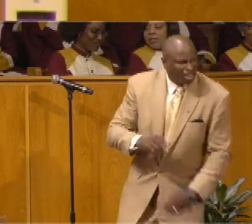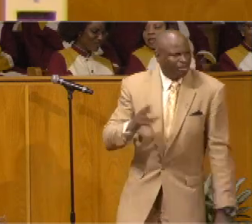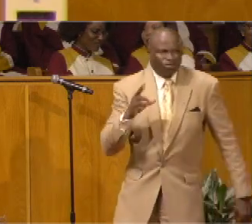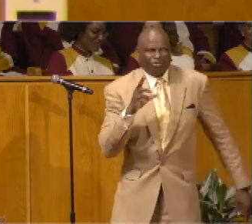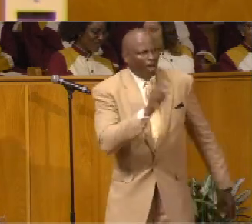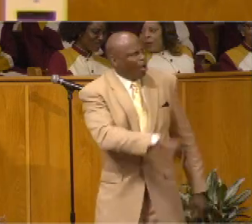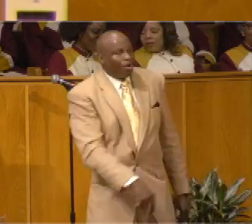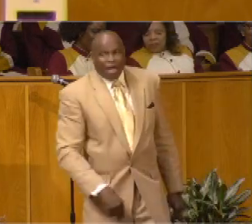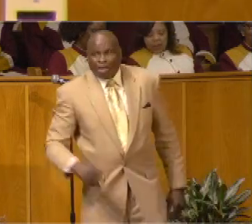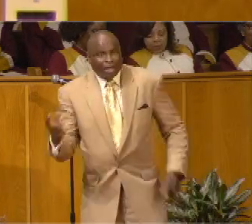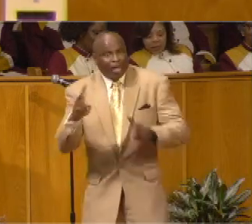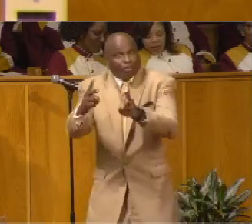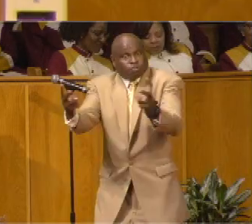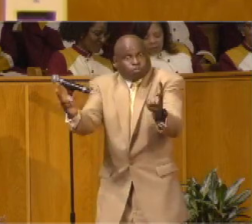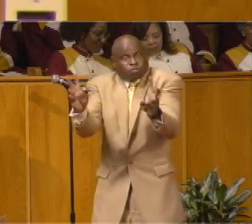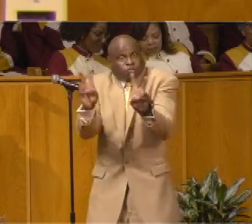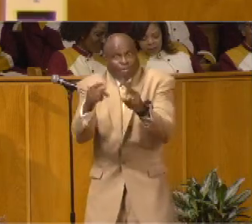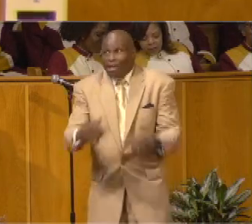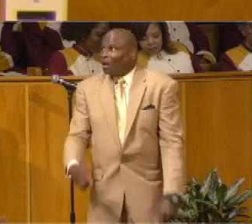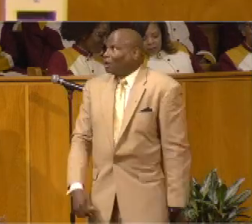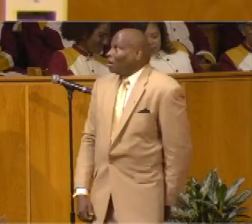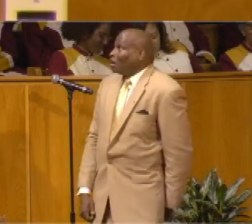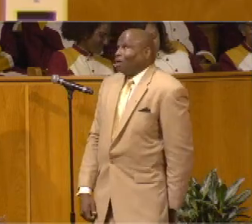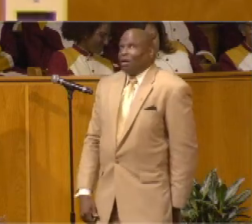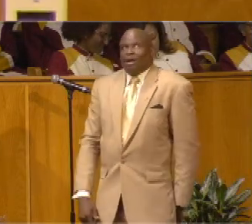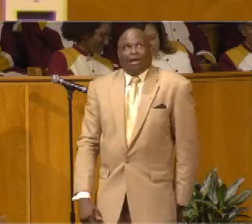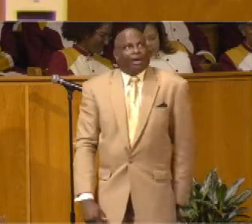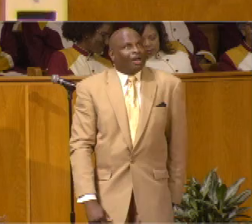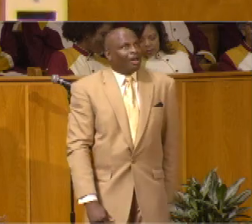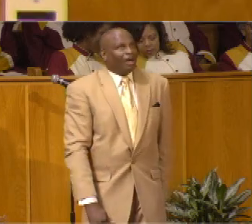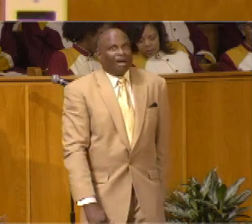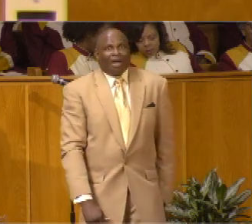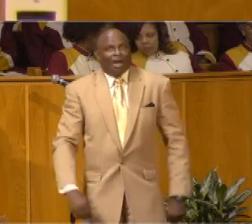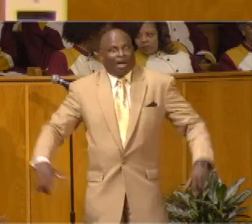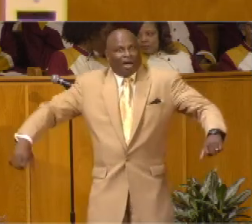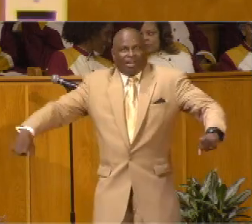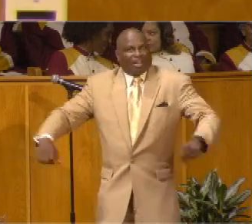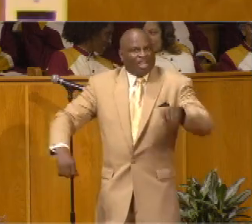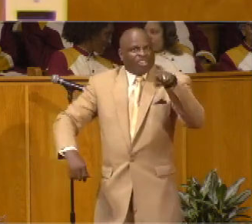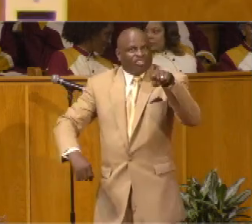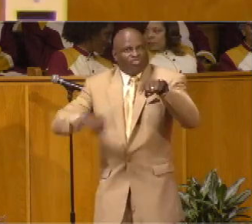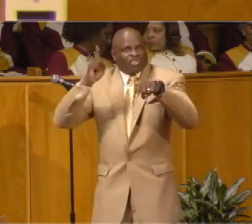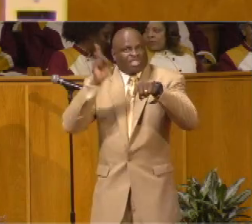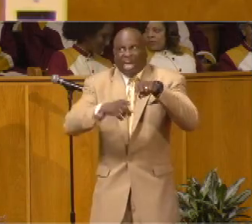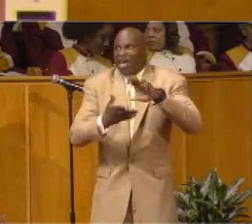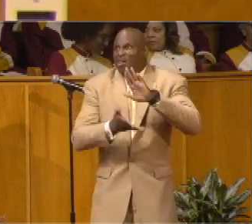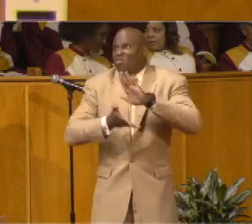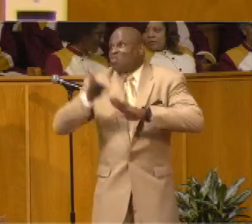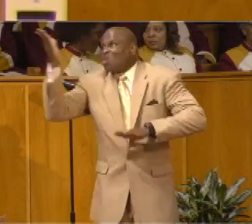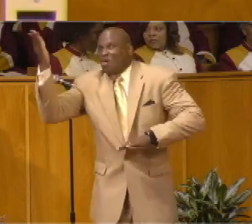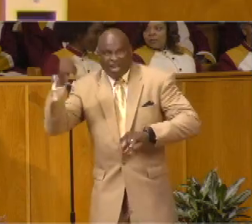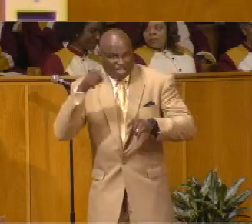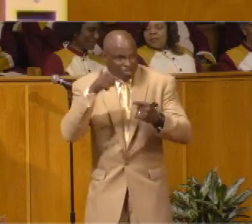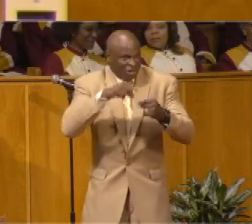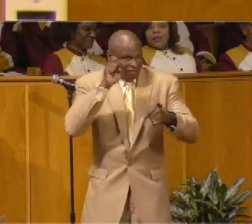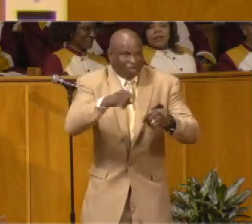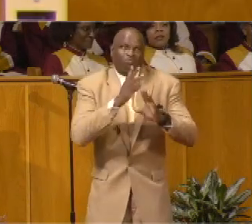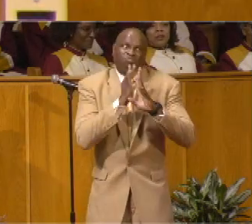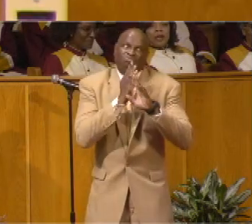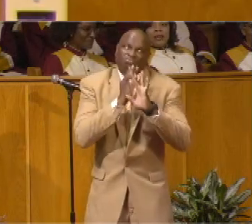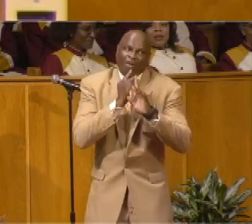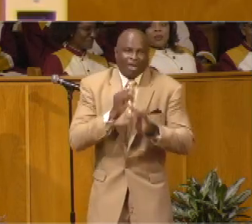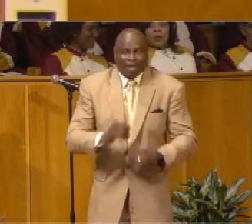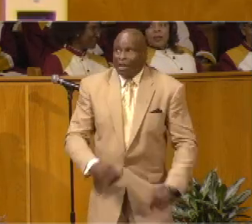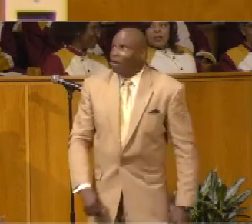They formed a circle around me, grabbed hands, and said they were not going to let me go till I spoke in tongues.